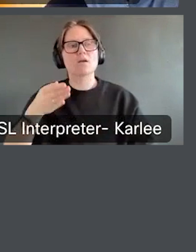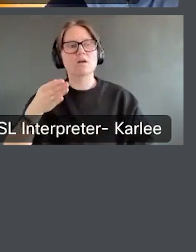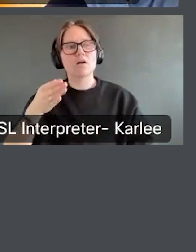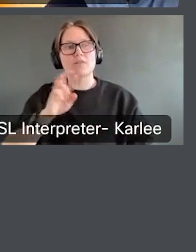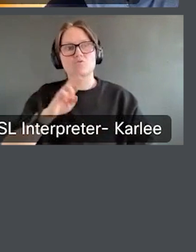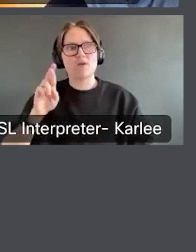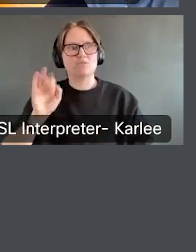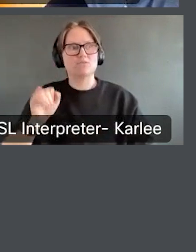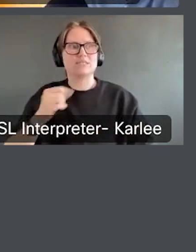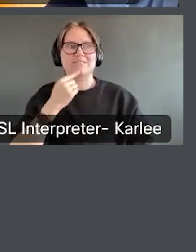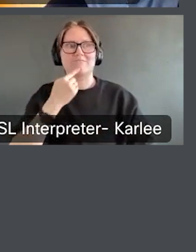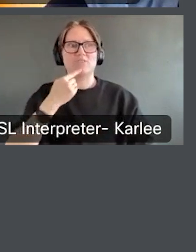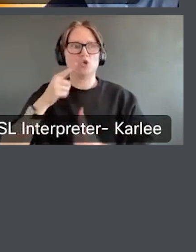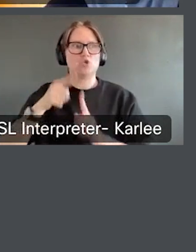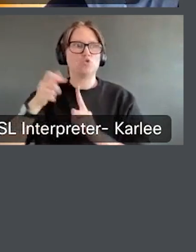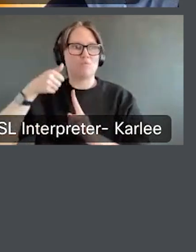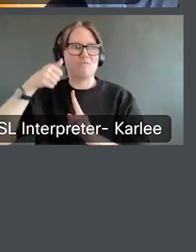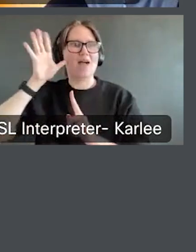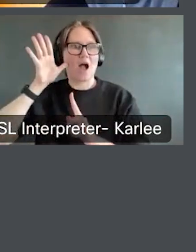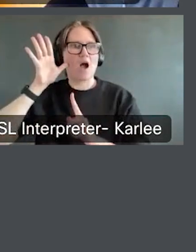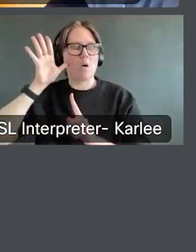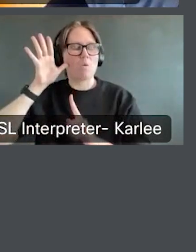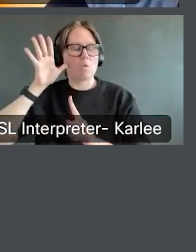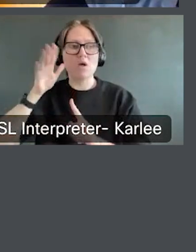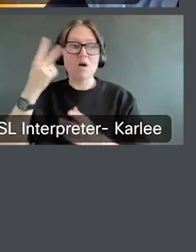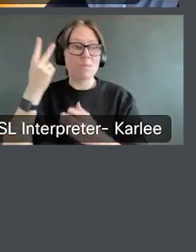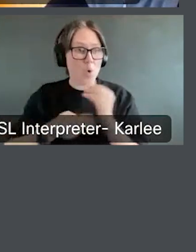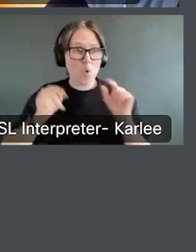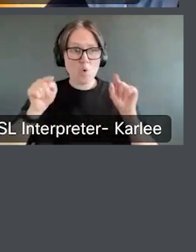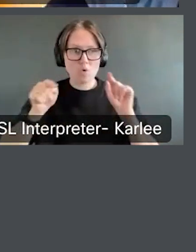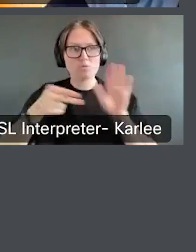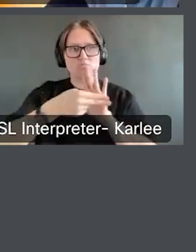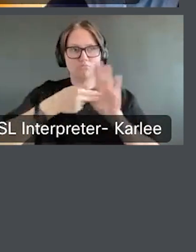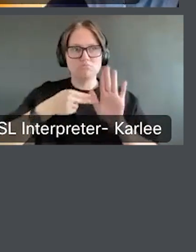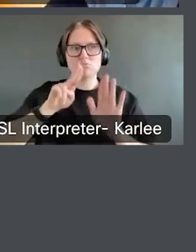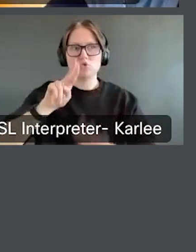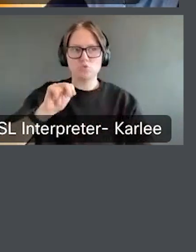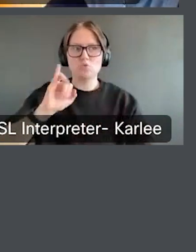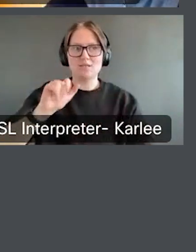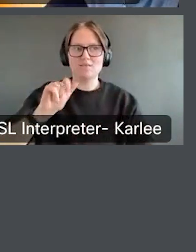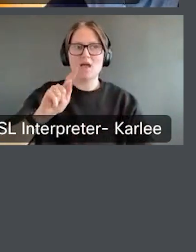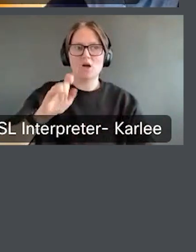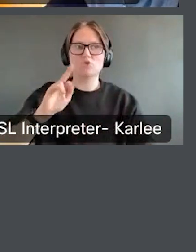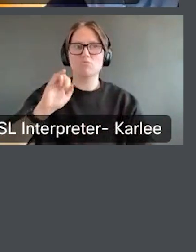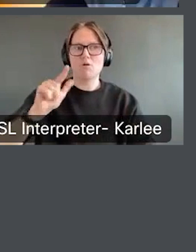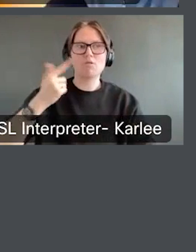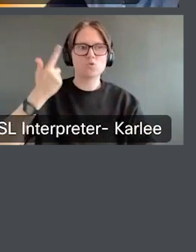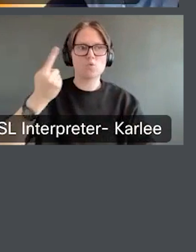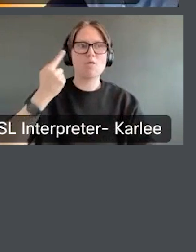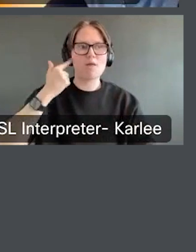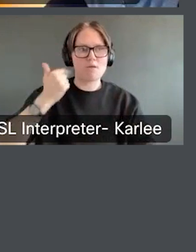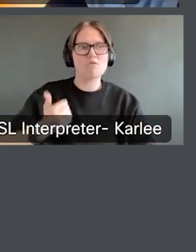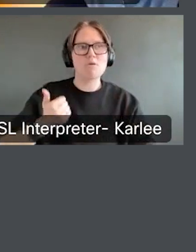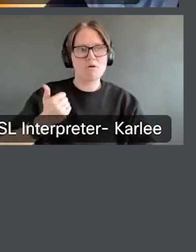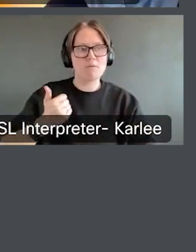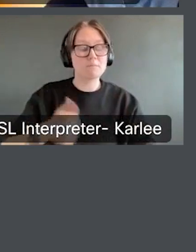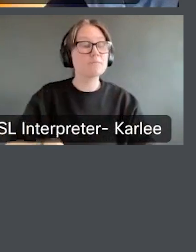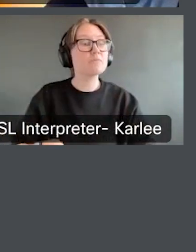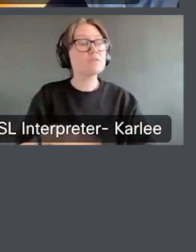unilateral hearing loss. Both of those are termed unilateral hearing loss. Now, more